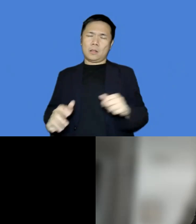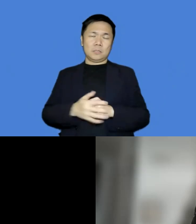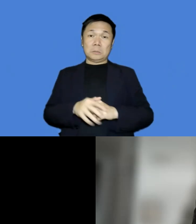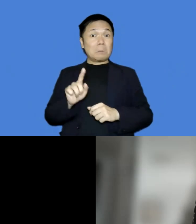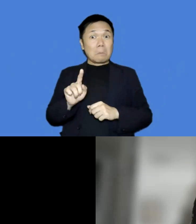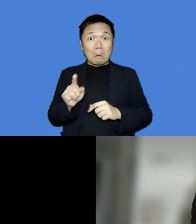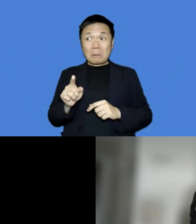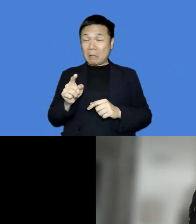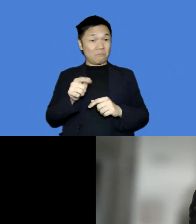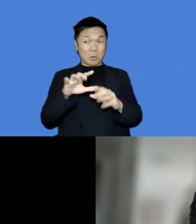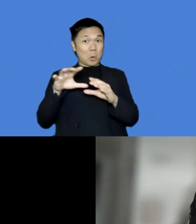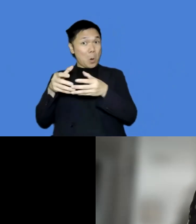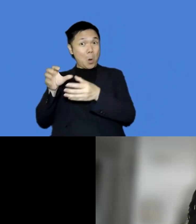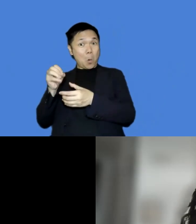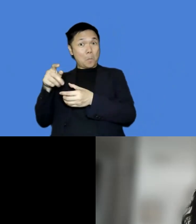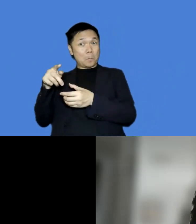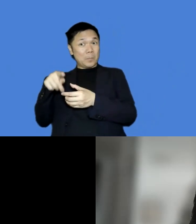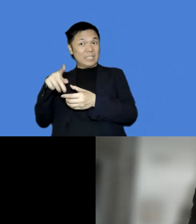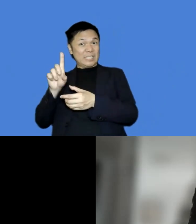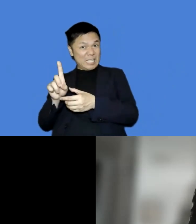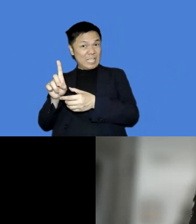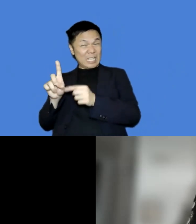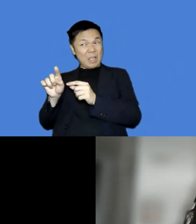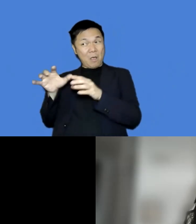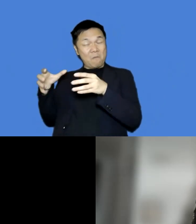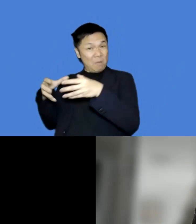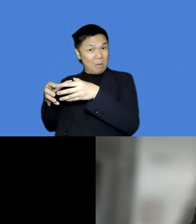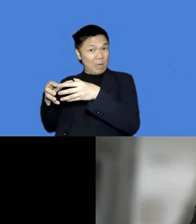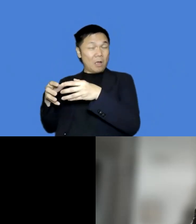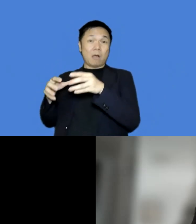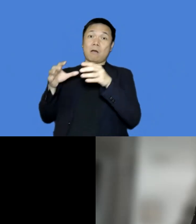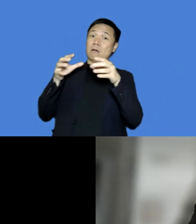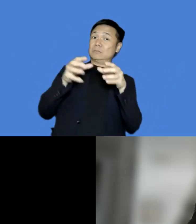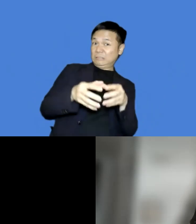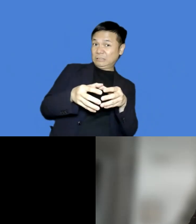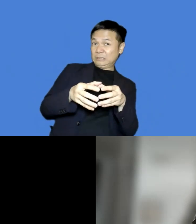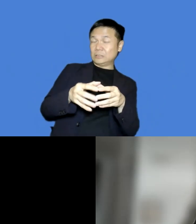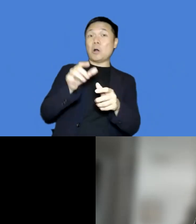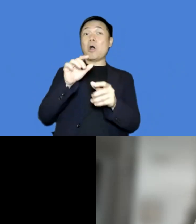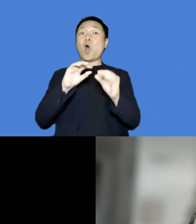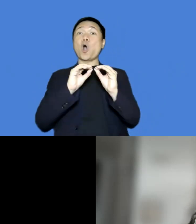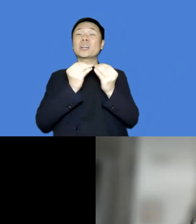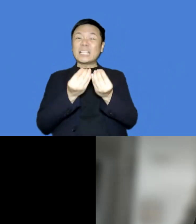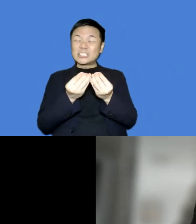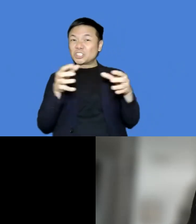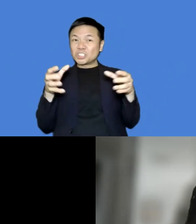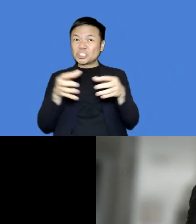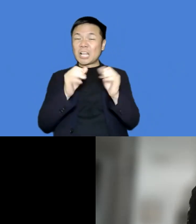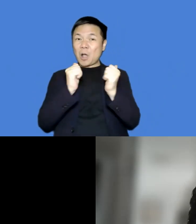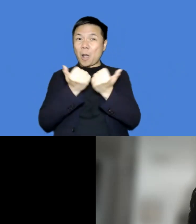to organizations of persons with disabilities and organizations strictly